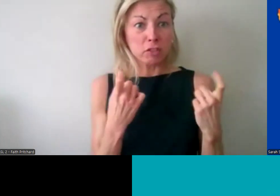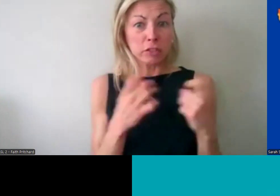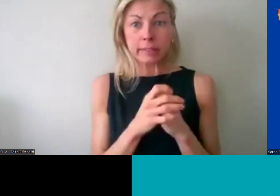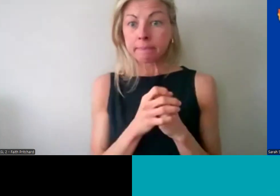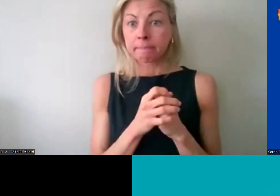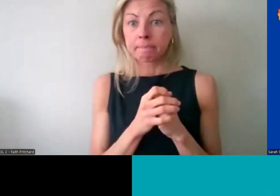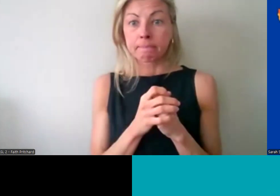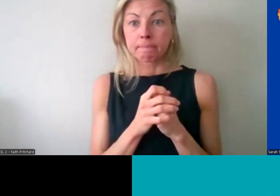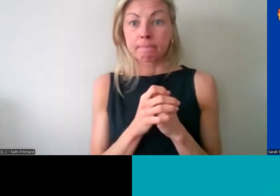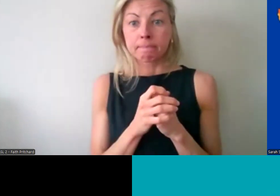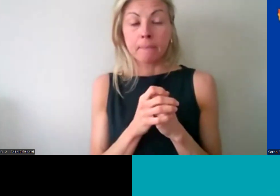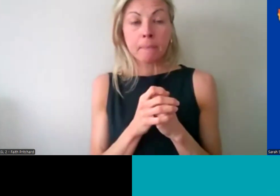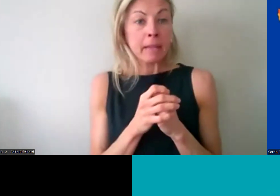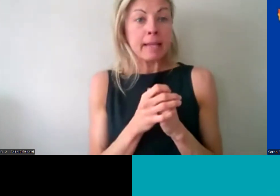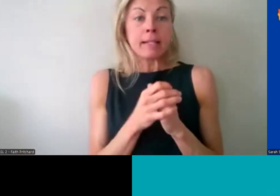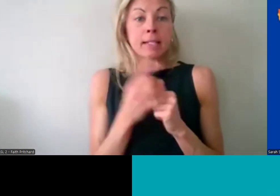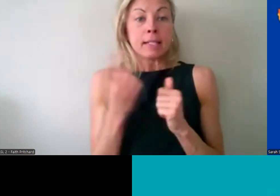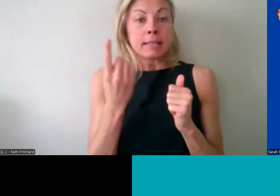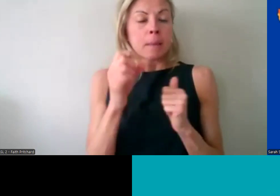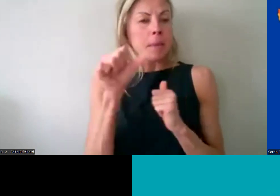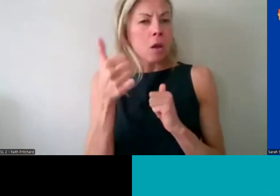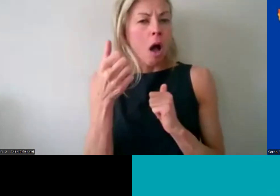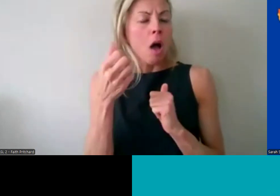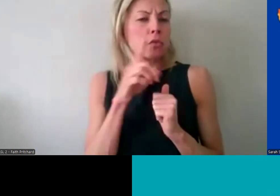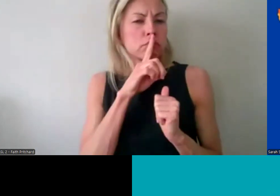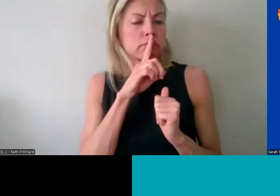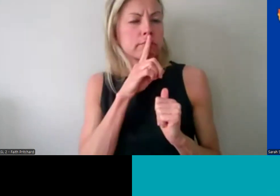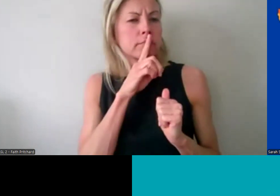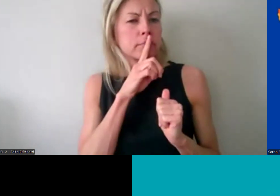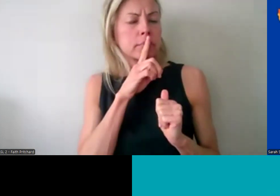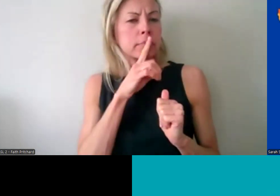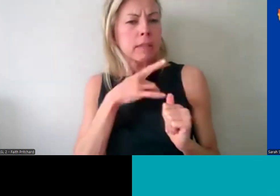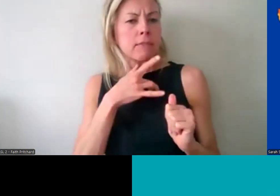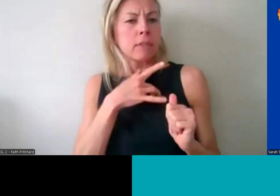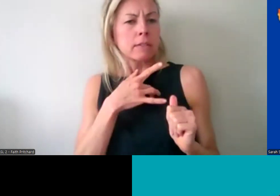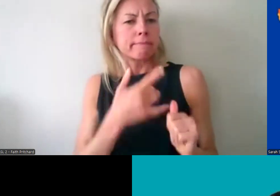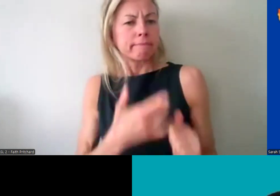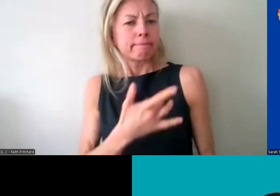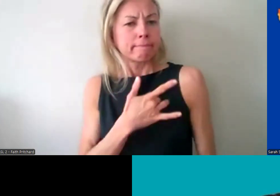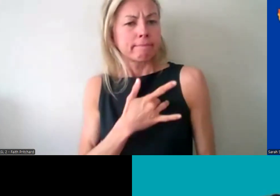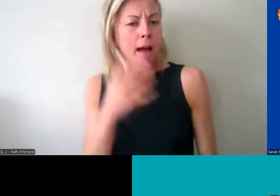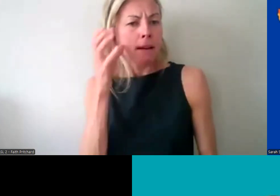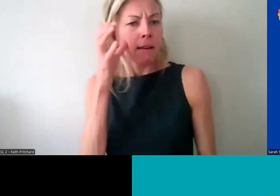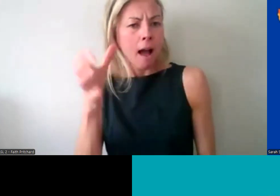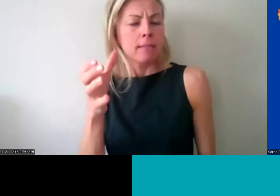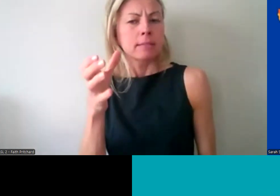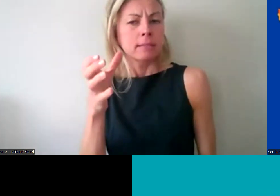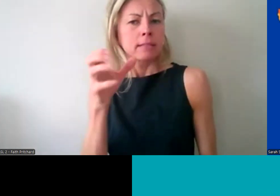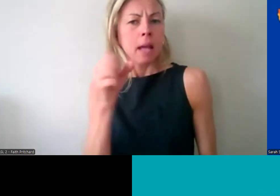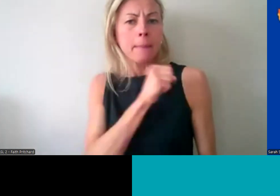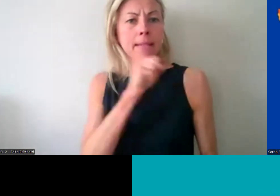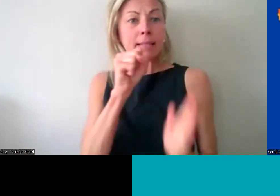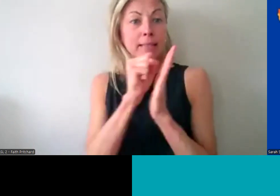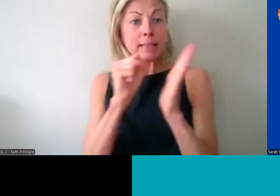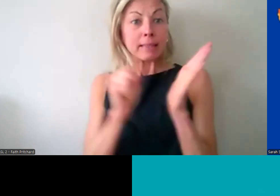also really resonates is the concept of ensuring that state leadership